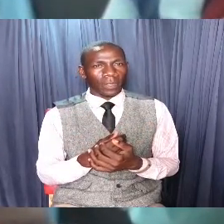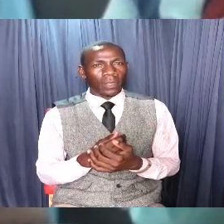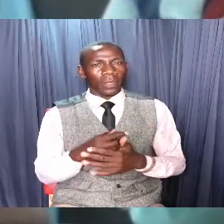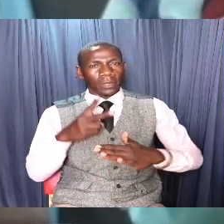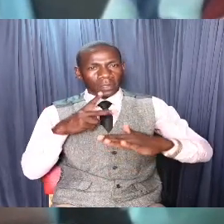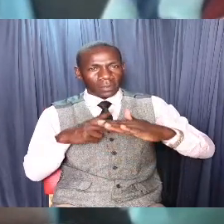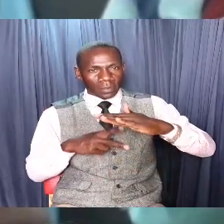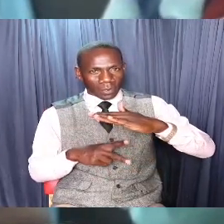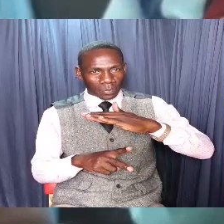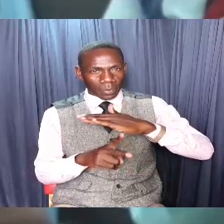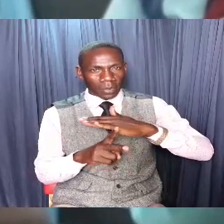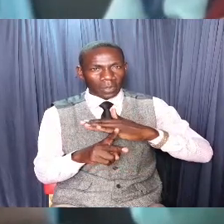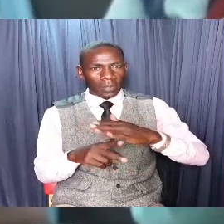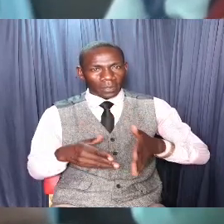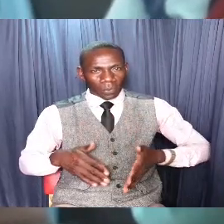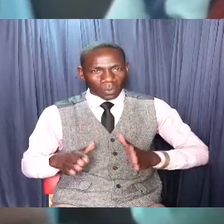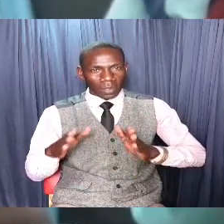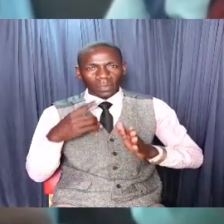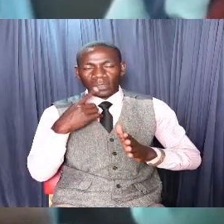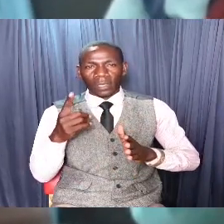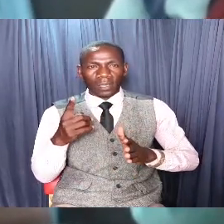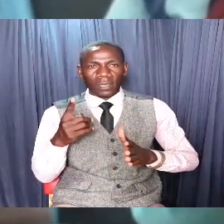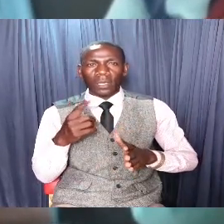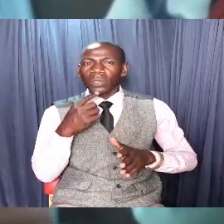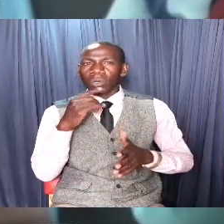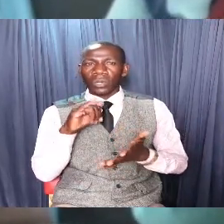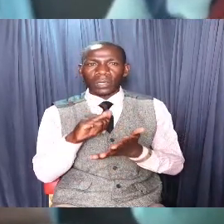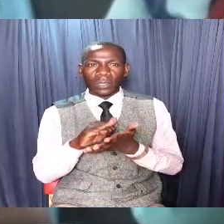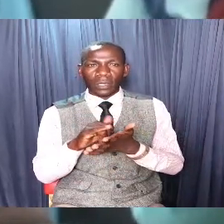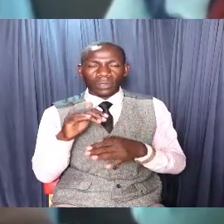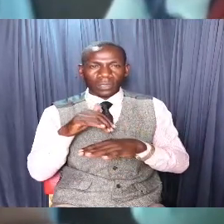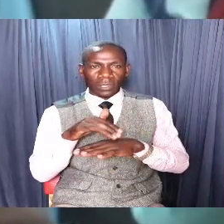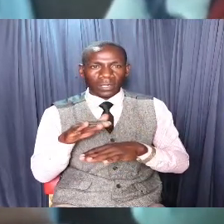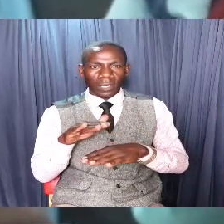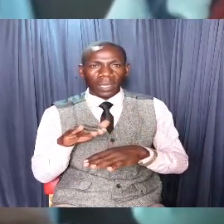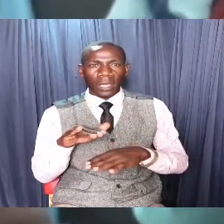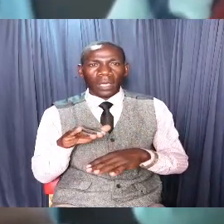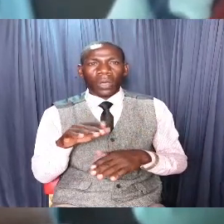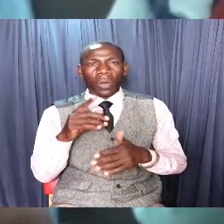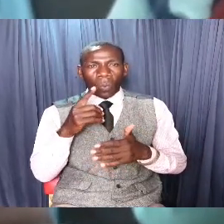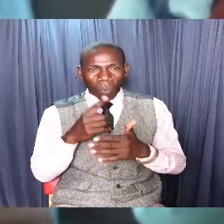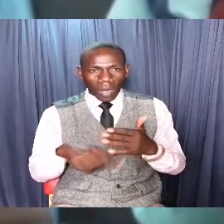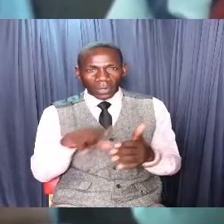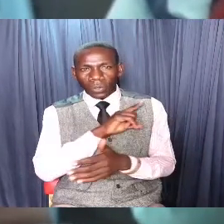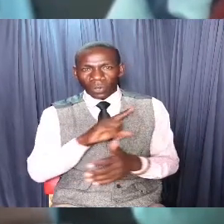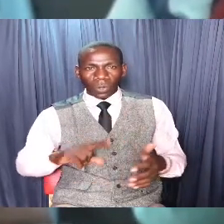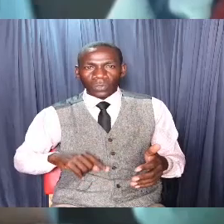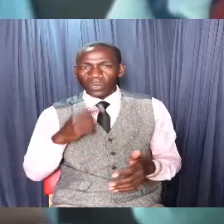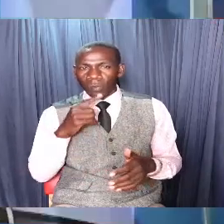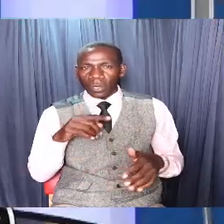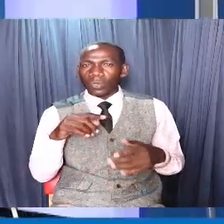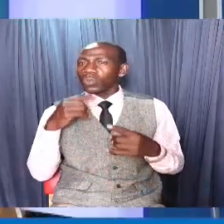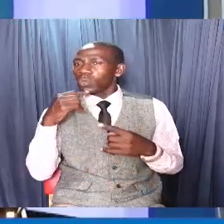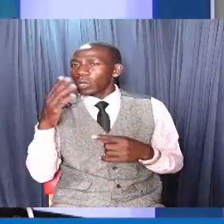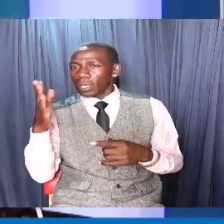utabiri kama walivyosema. You prophesy like they did prophesy. He told whoever was sent, whatever the Lord will tell me is what I'll do unto